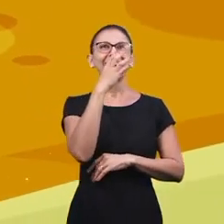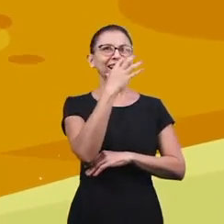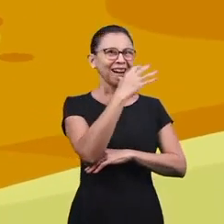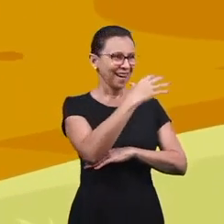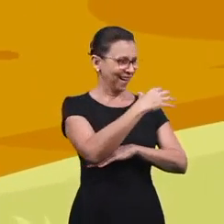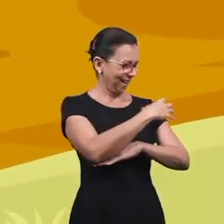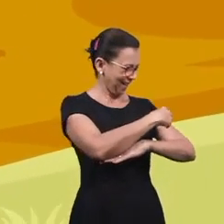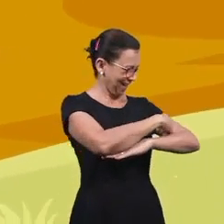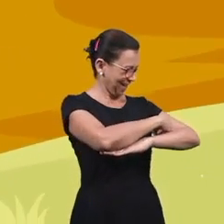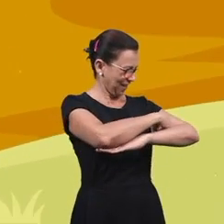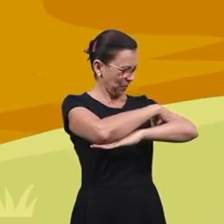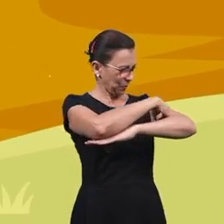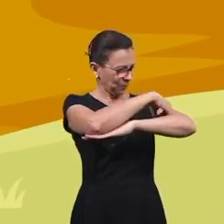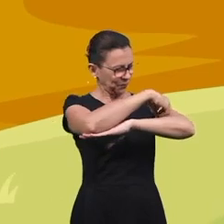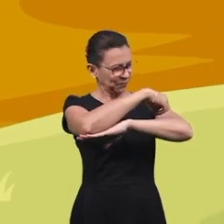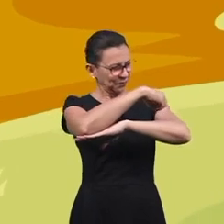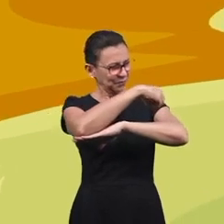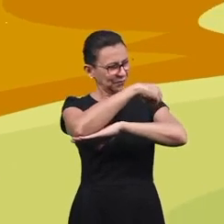A new day